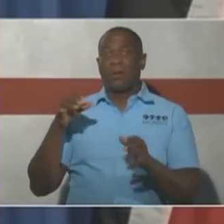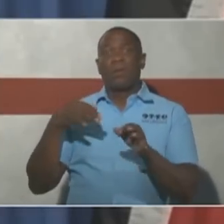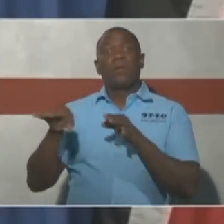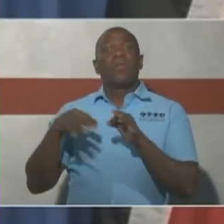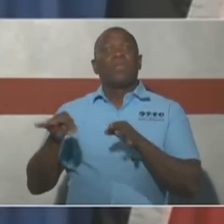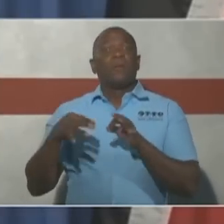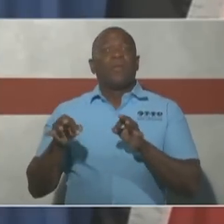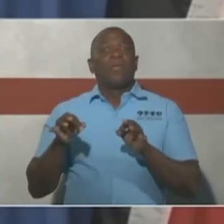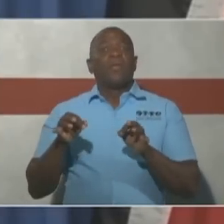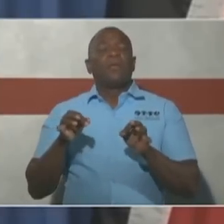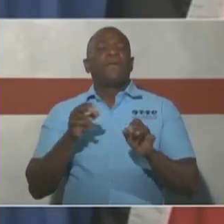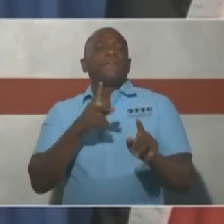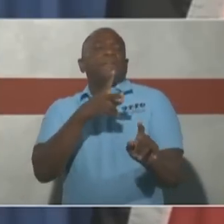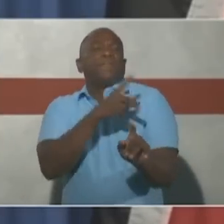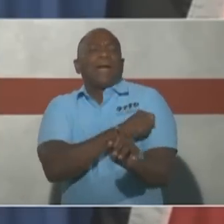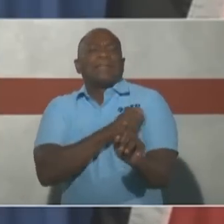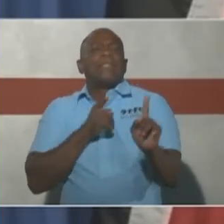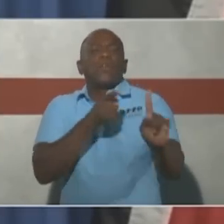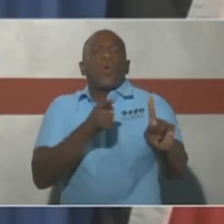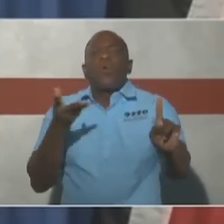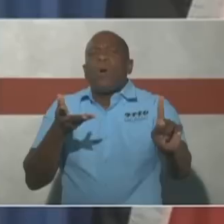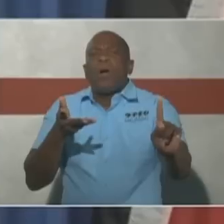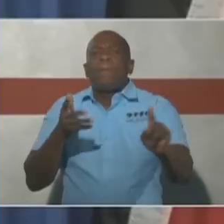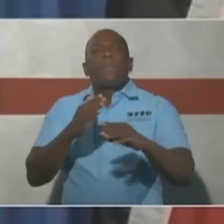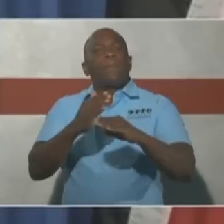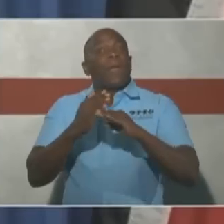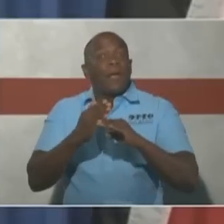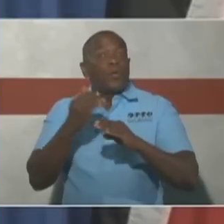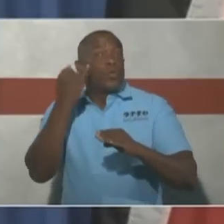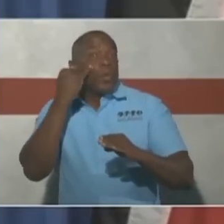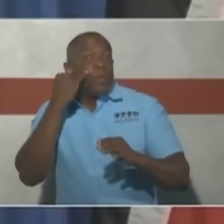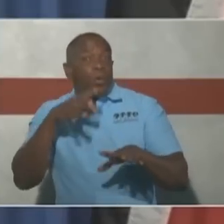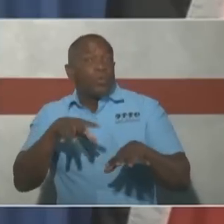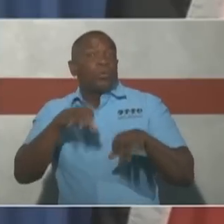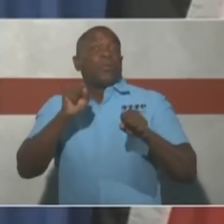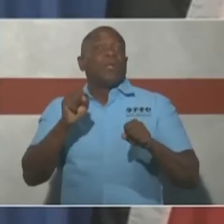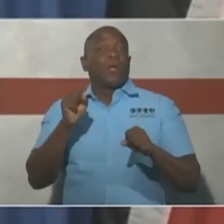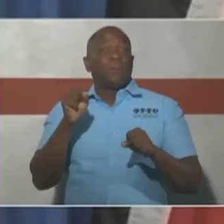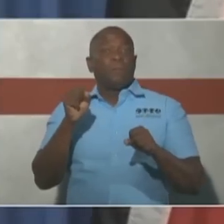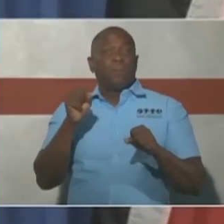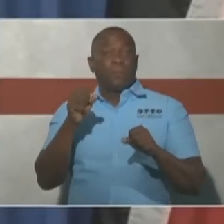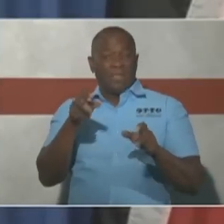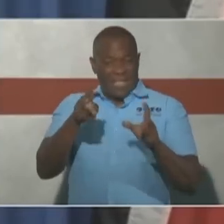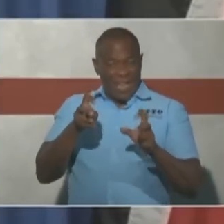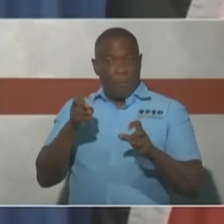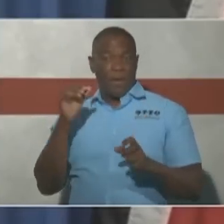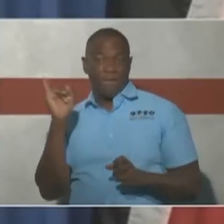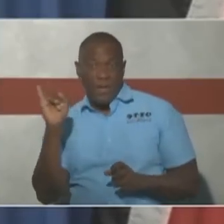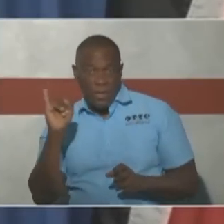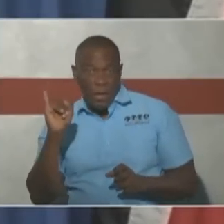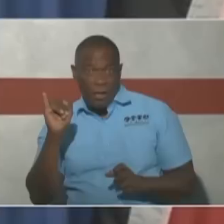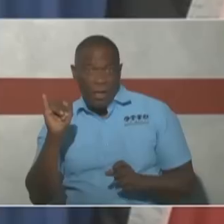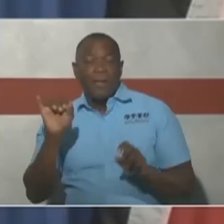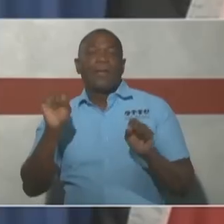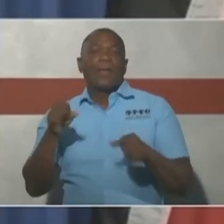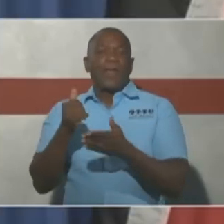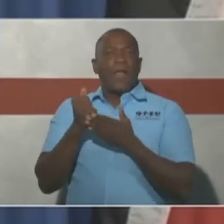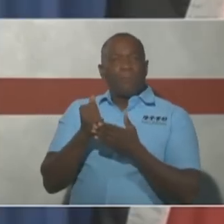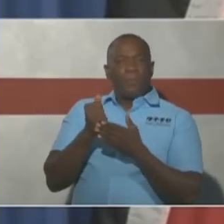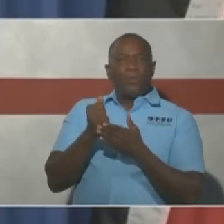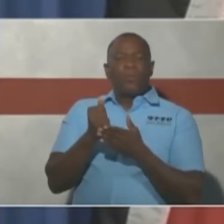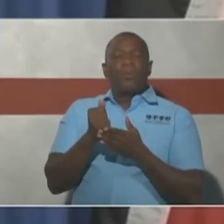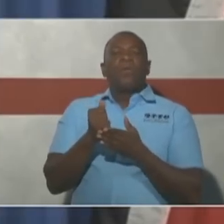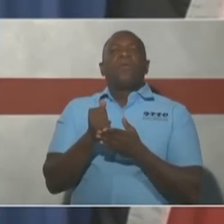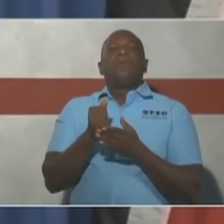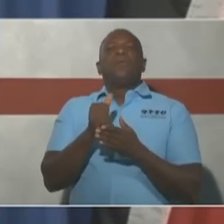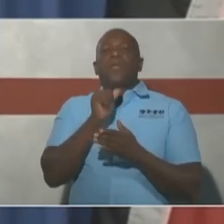you for information. I'm sure there are different points of views in the medical fraternity, and there are certain basic